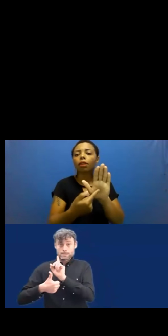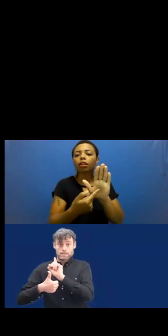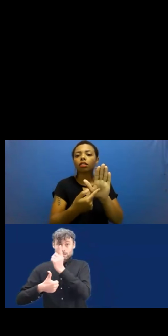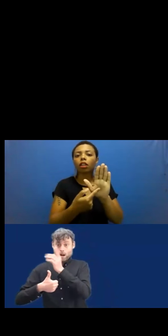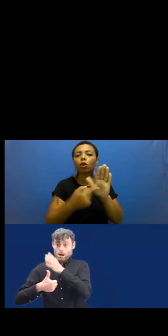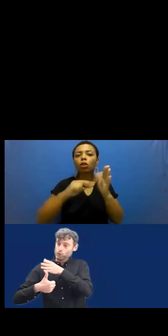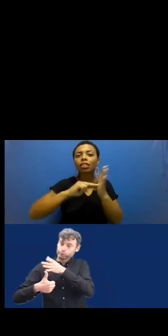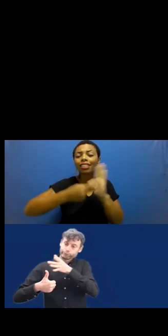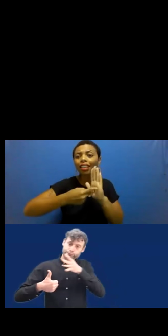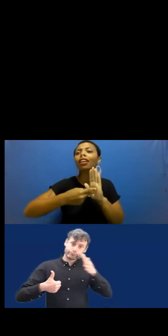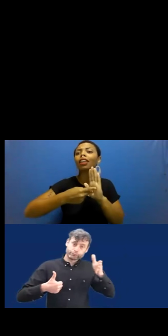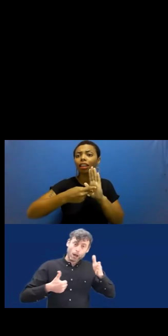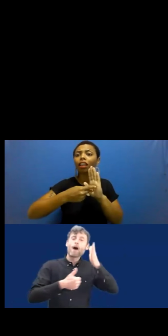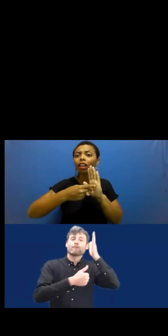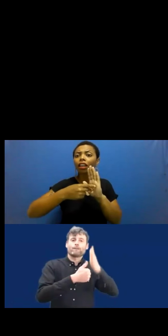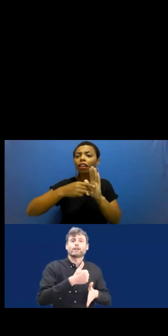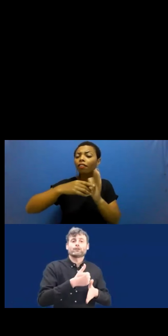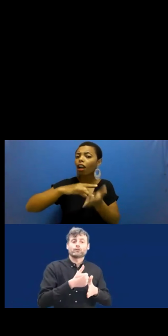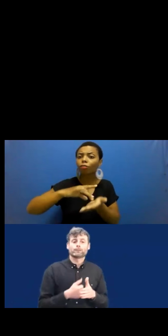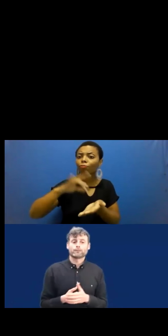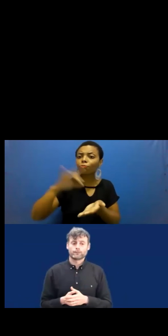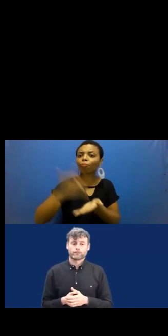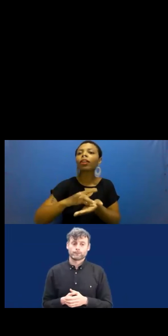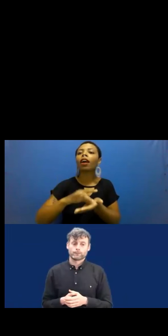meaning of identity areas.